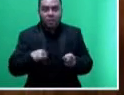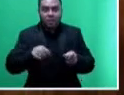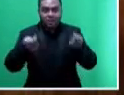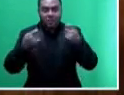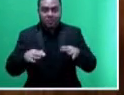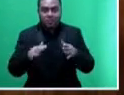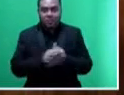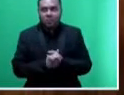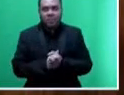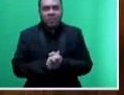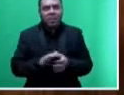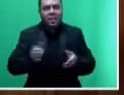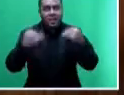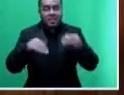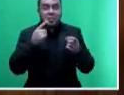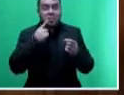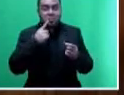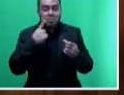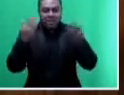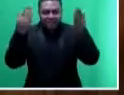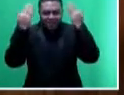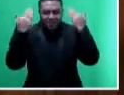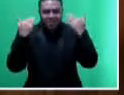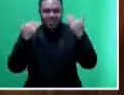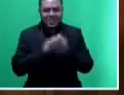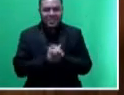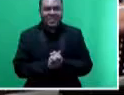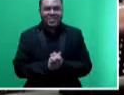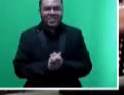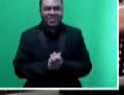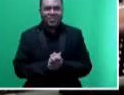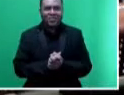Selai Andimaitonga. You have the floor, ma'am.